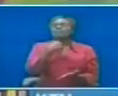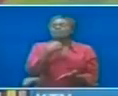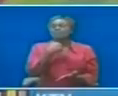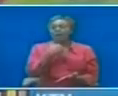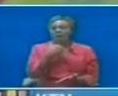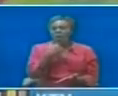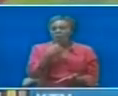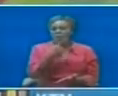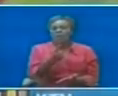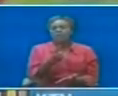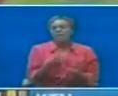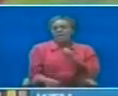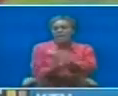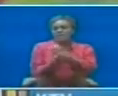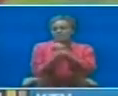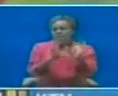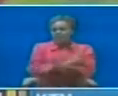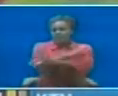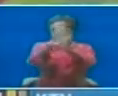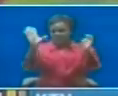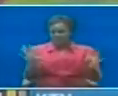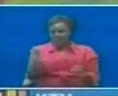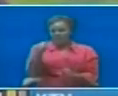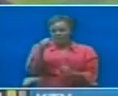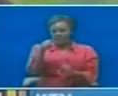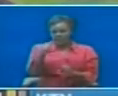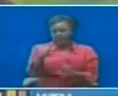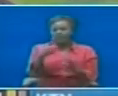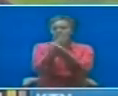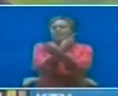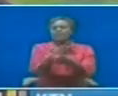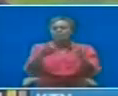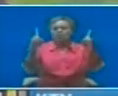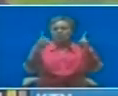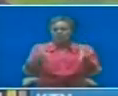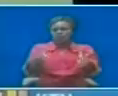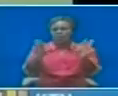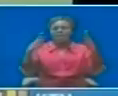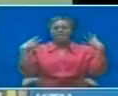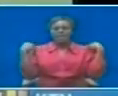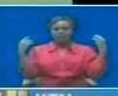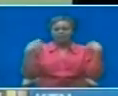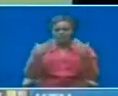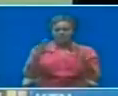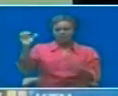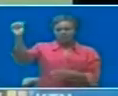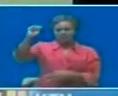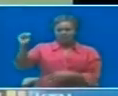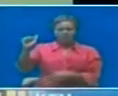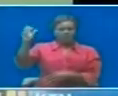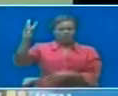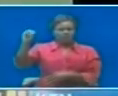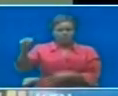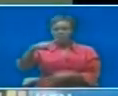record very clear that it was the most democratic exercise. Sammy Shulei had